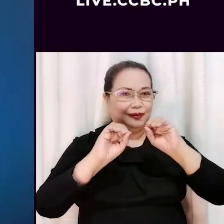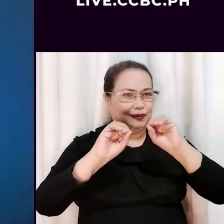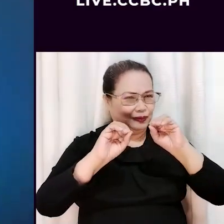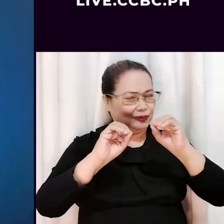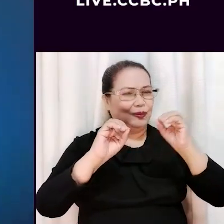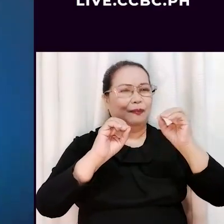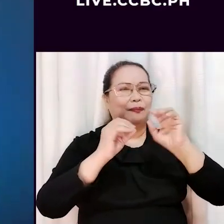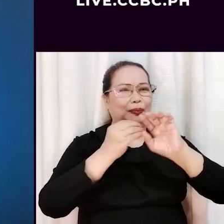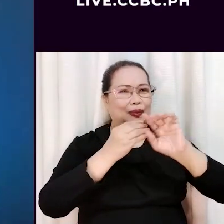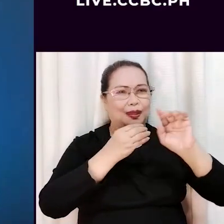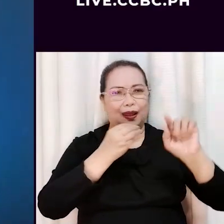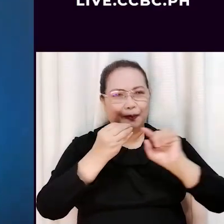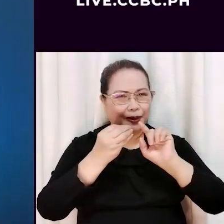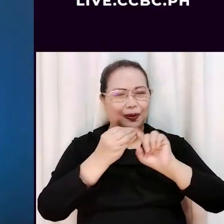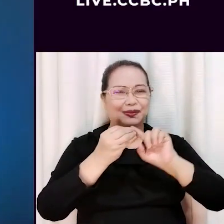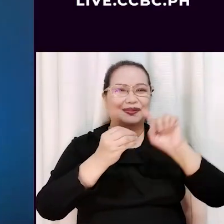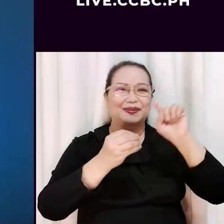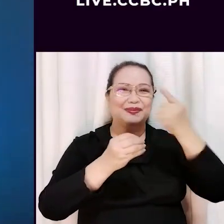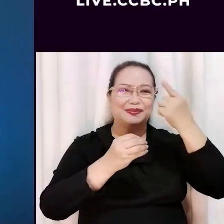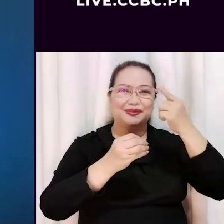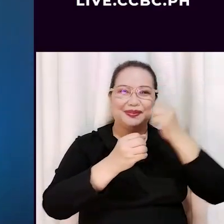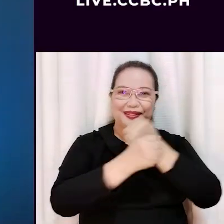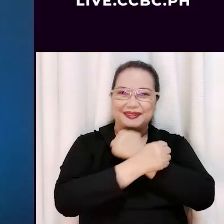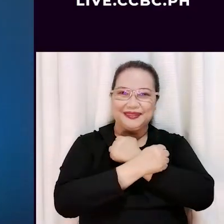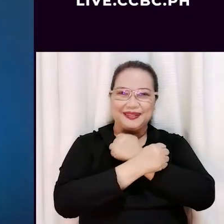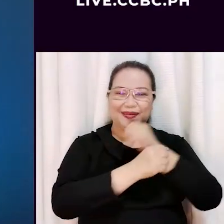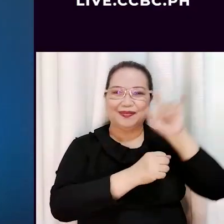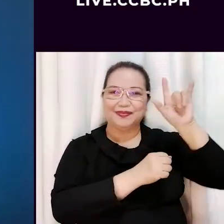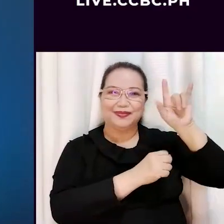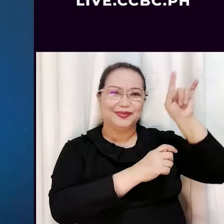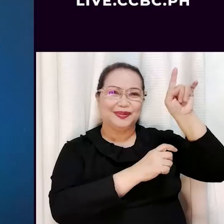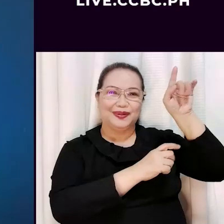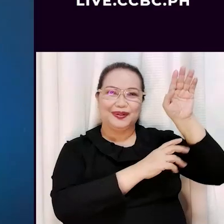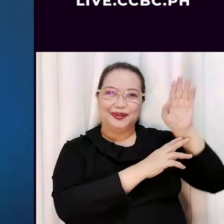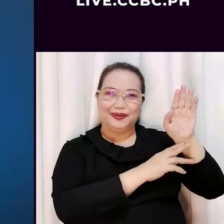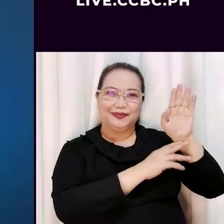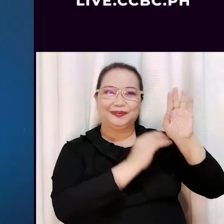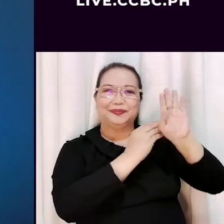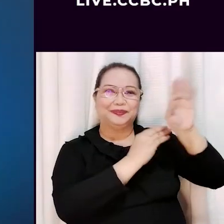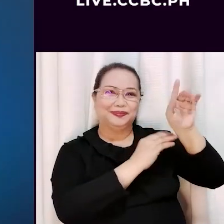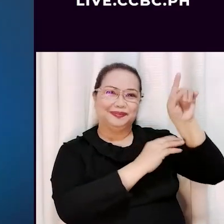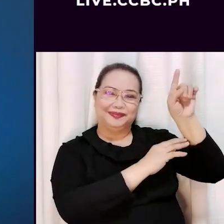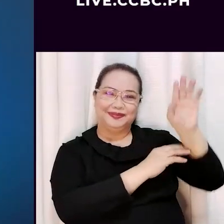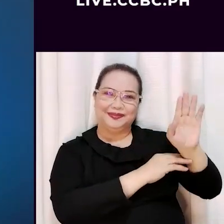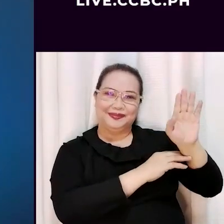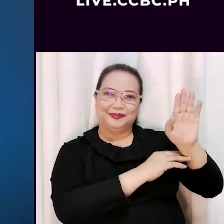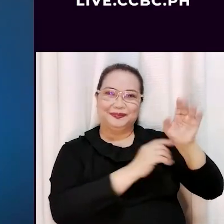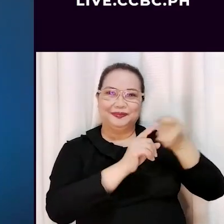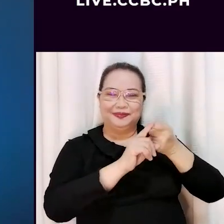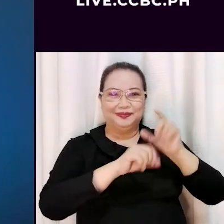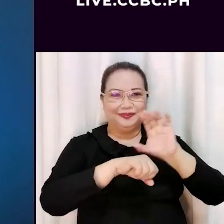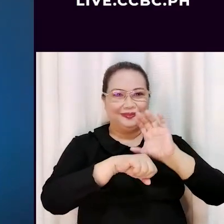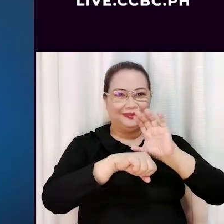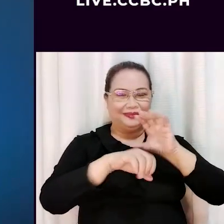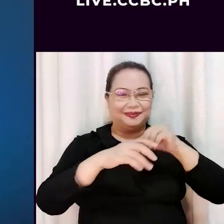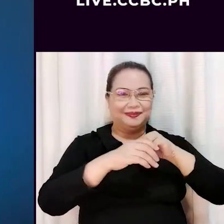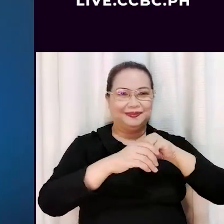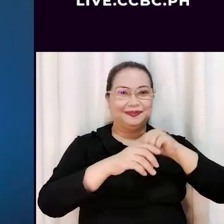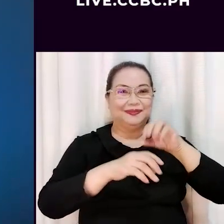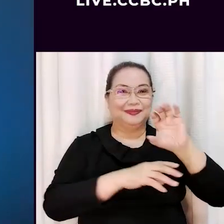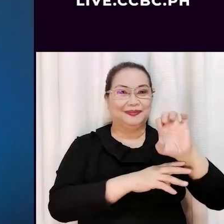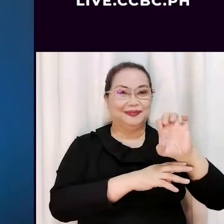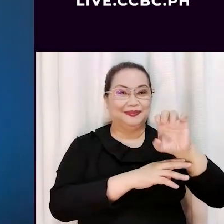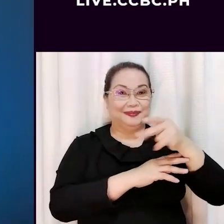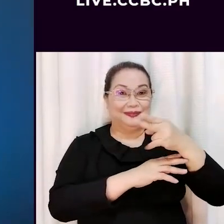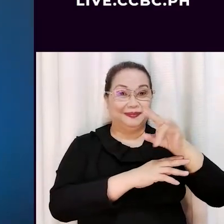putting back our first love back where it should belong from the church of Ephesus. We're